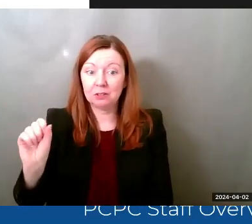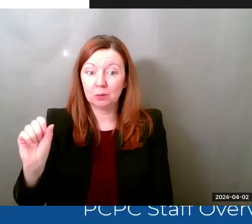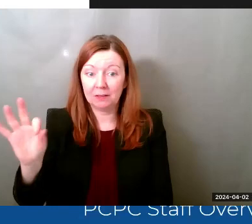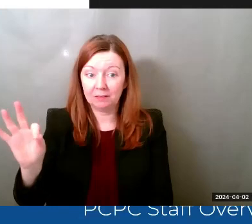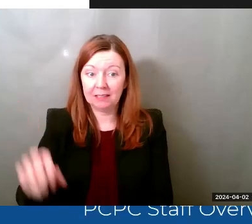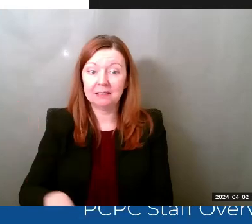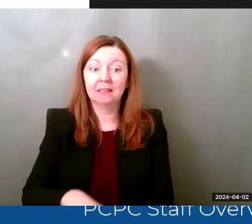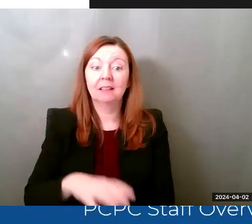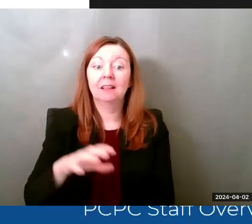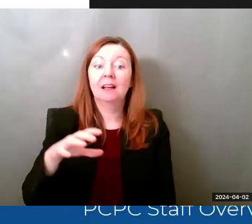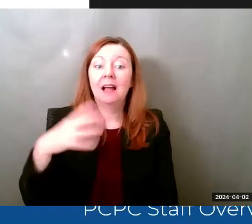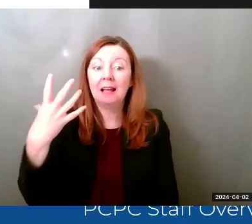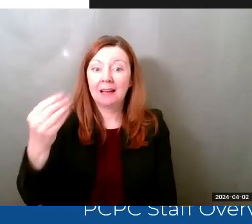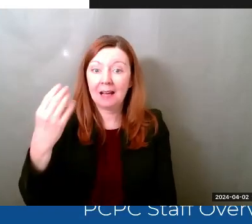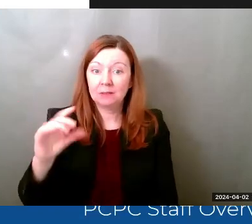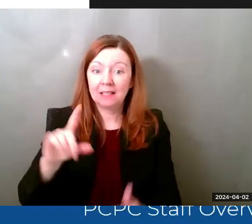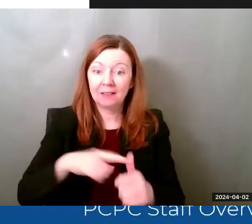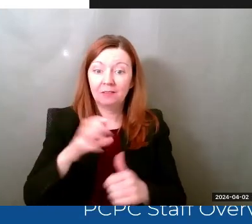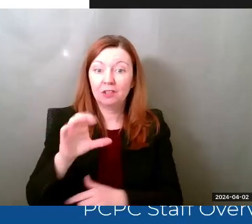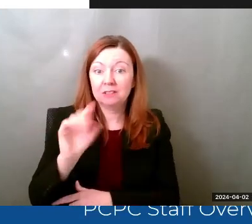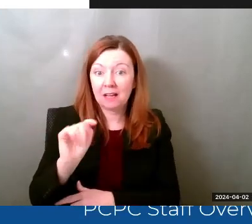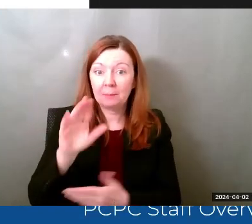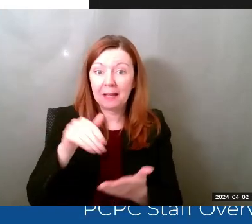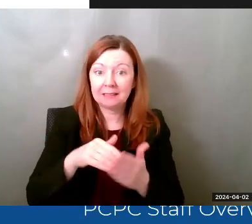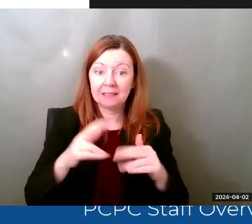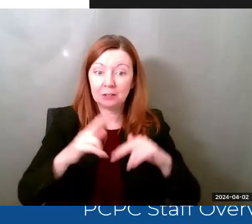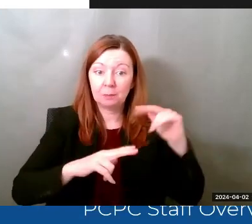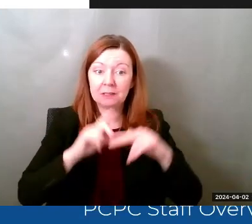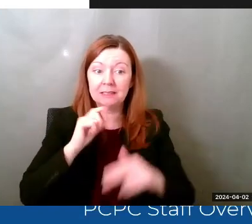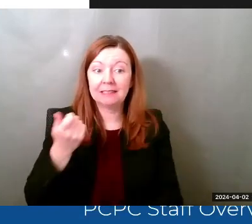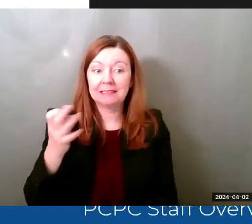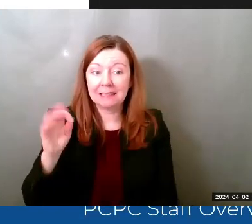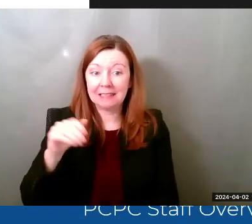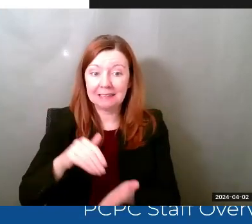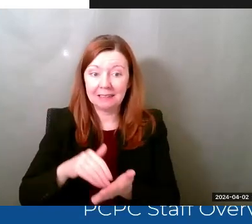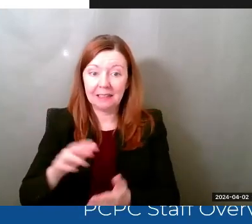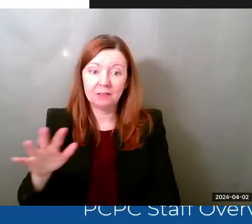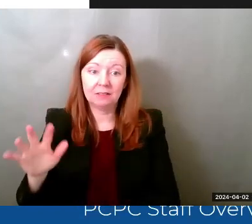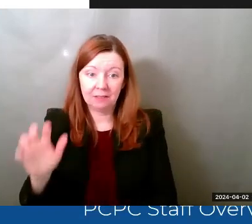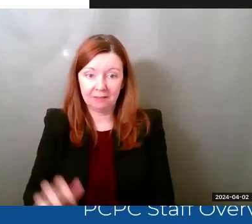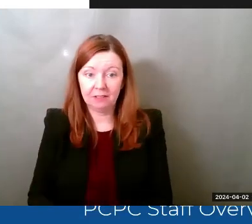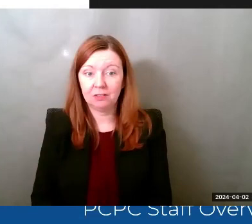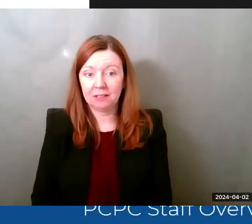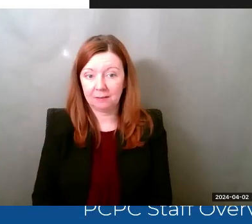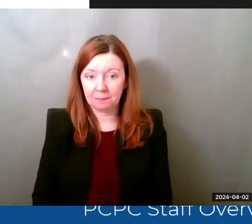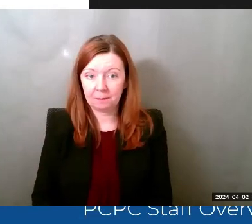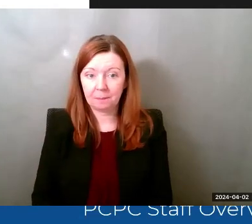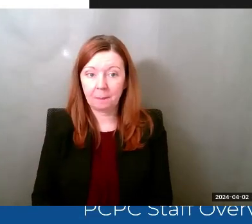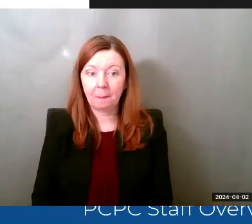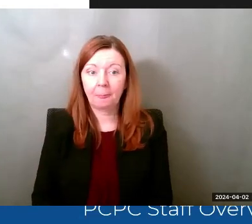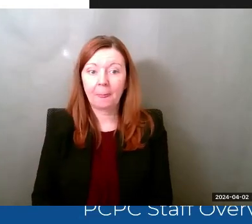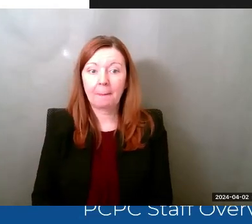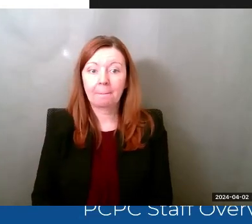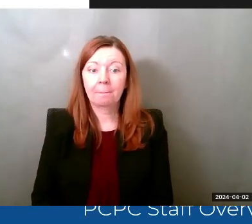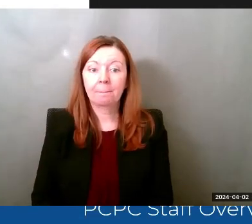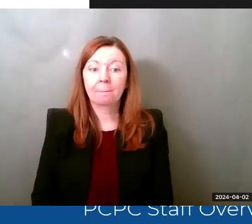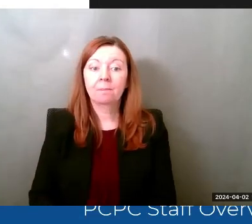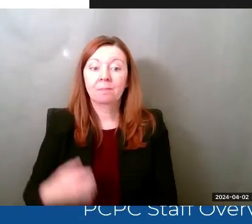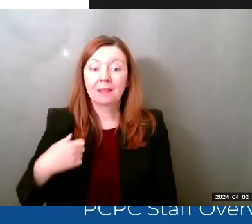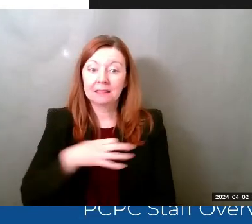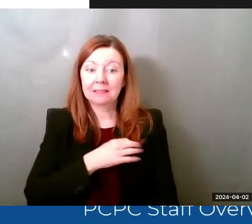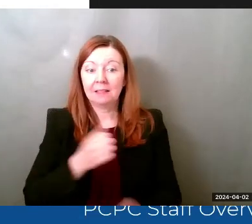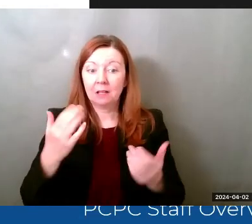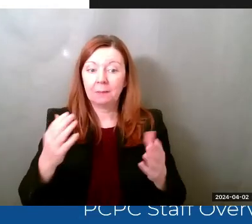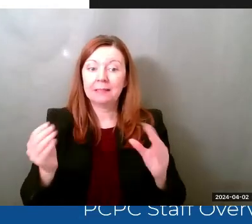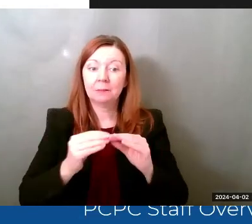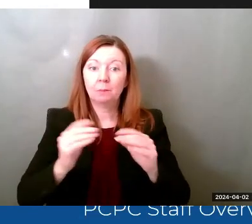And the plaza outside of the first Comcast Center building is 19,500 square feet. Staff recommends a